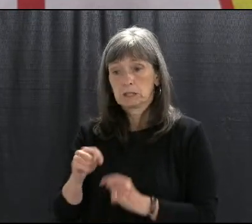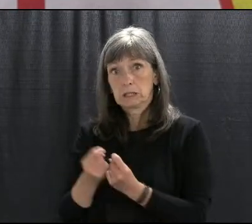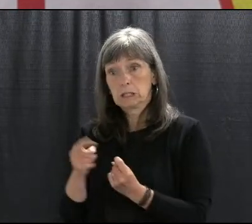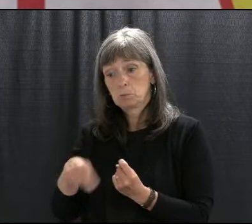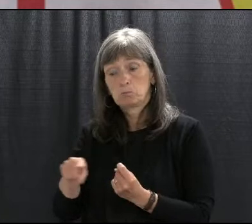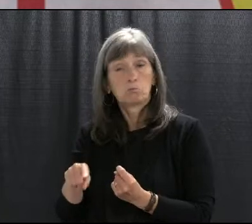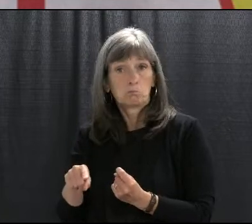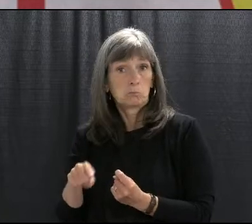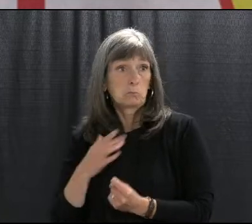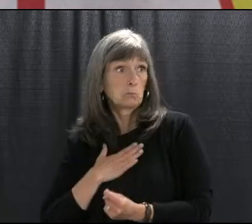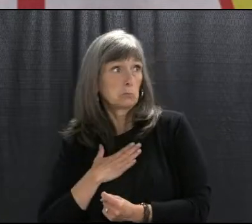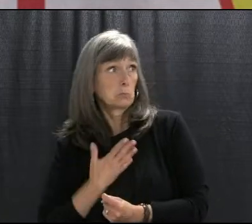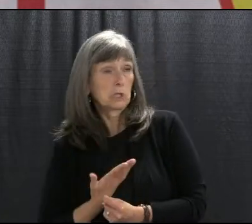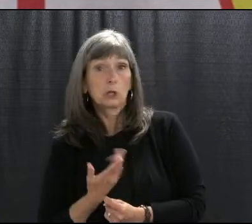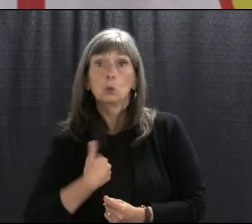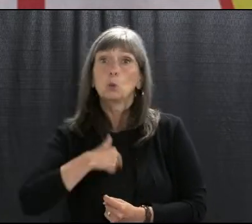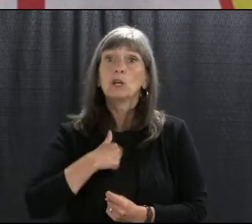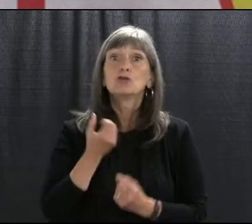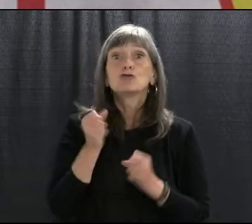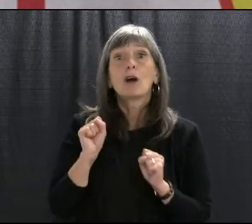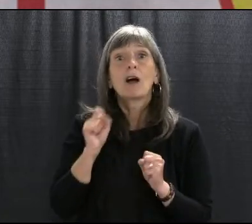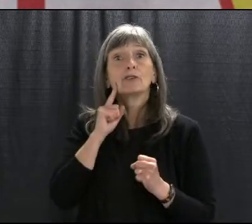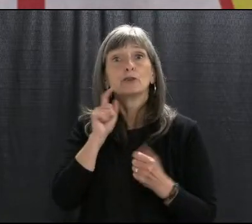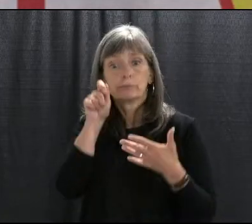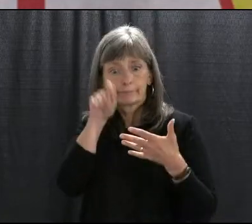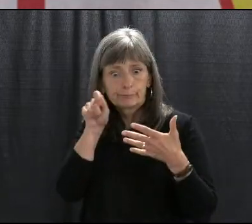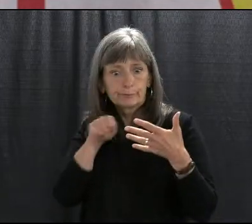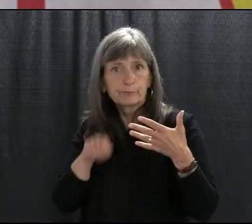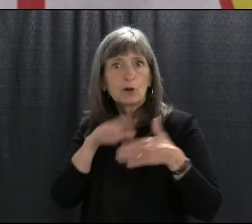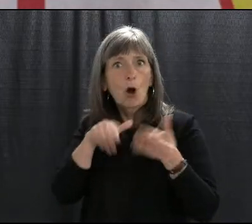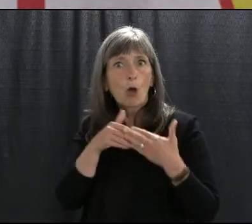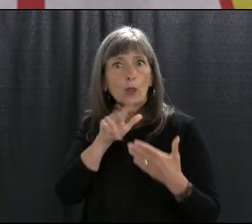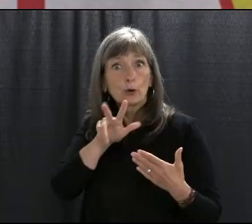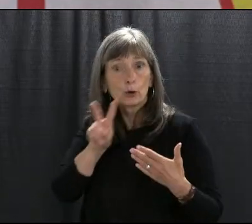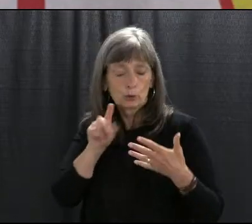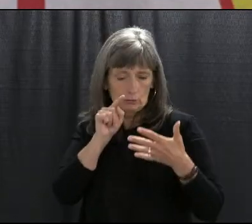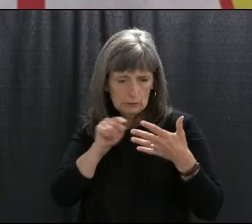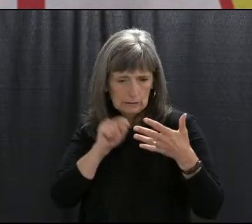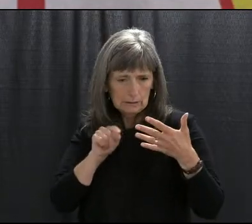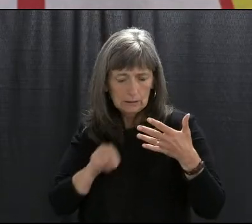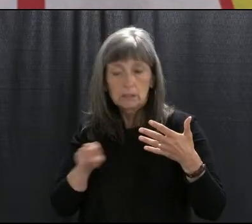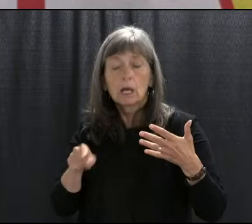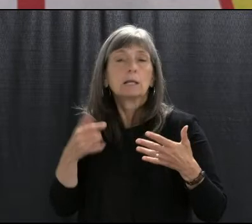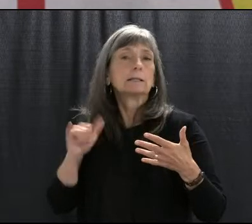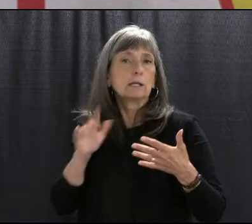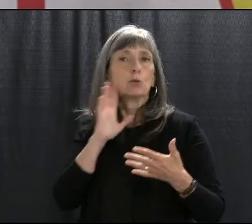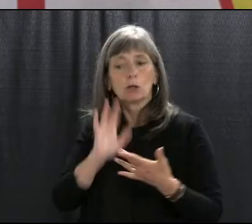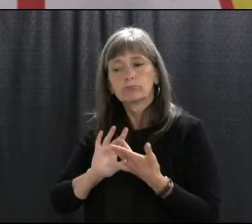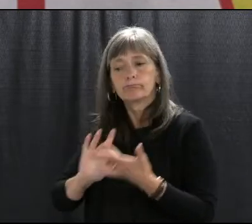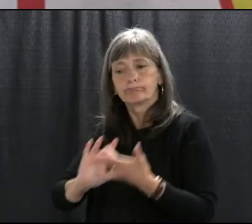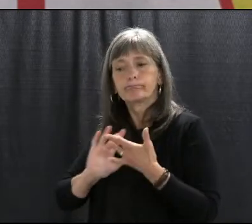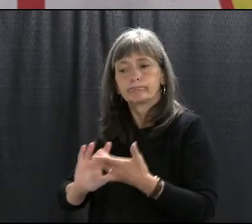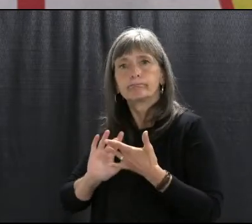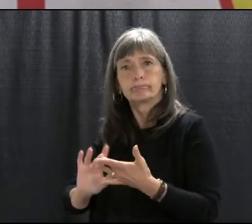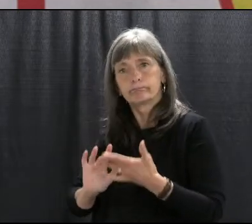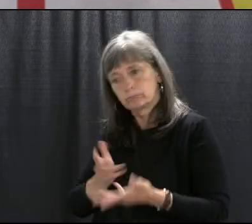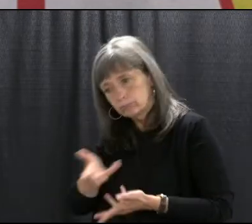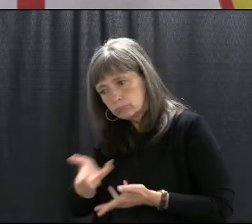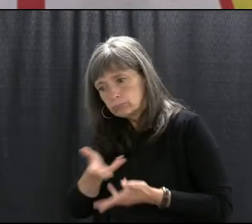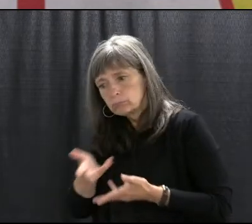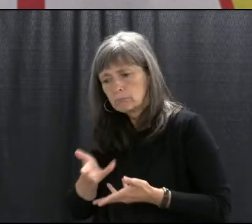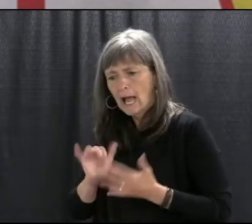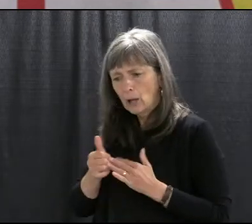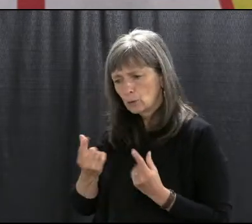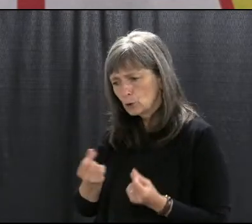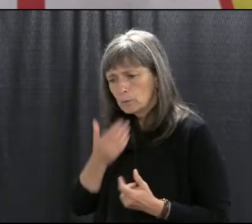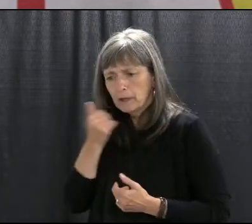be available as we're working through these recommendations to continue working with government and continue